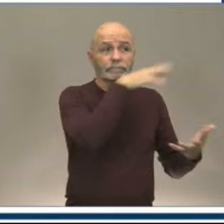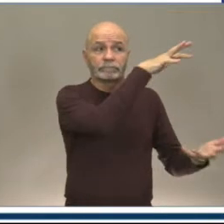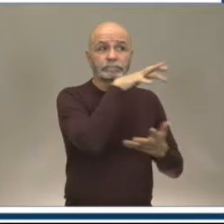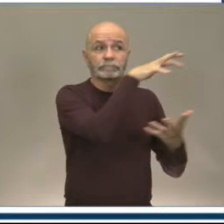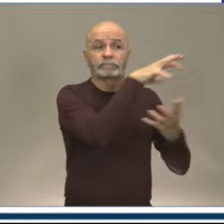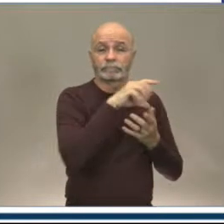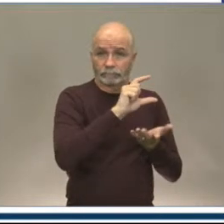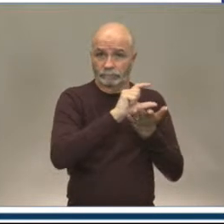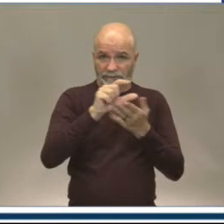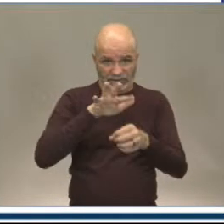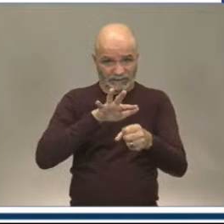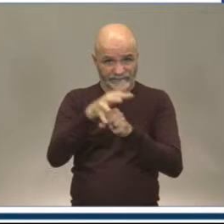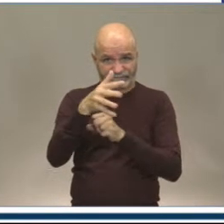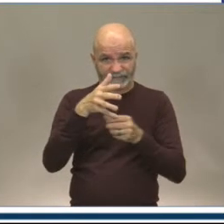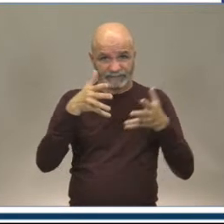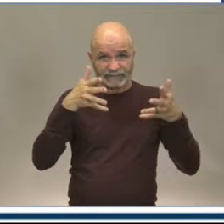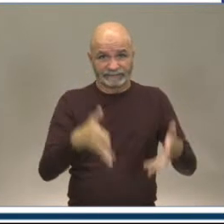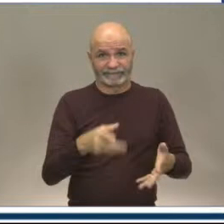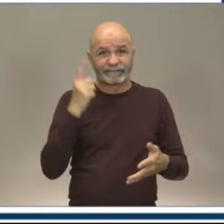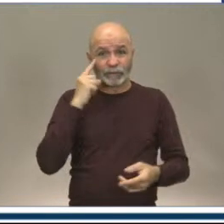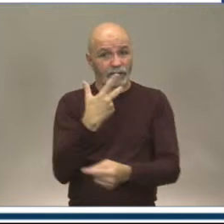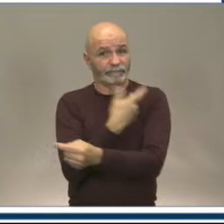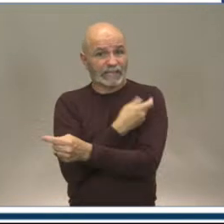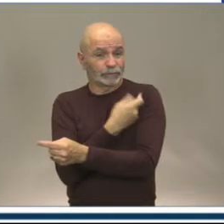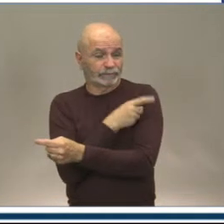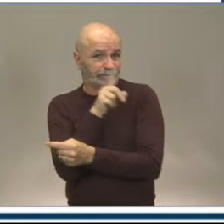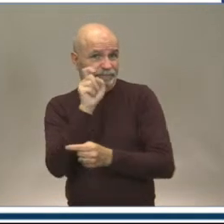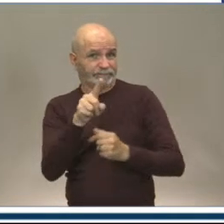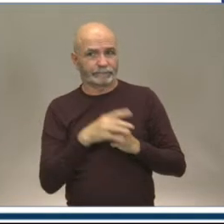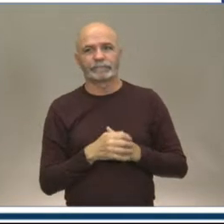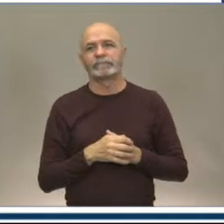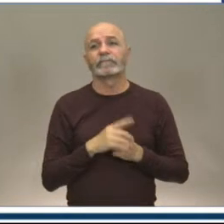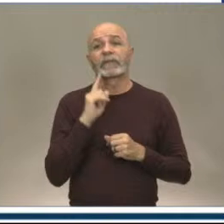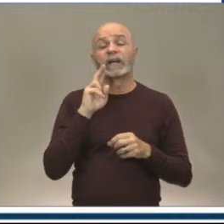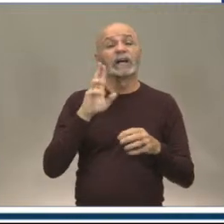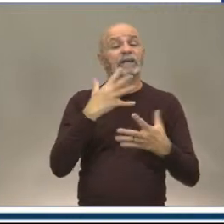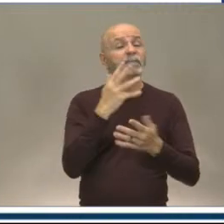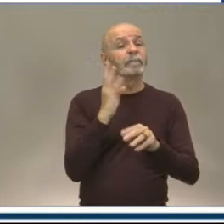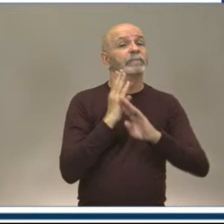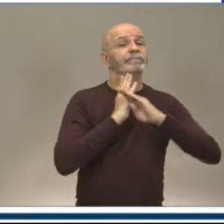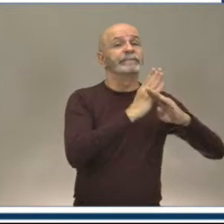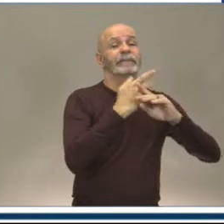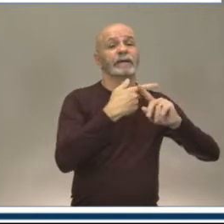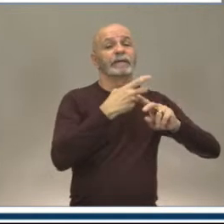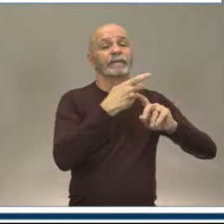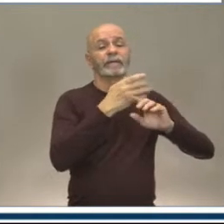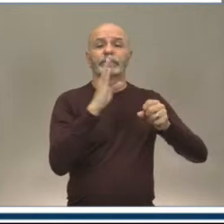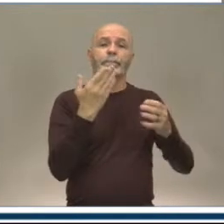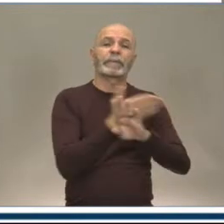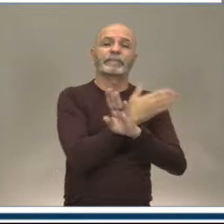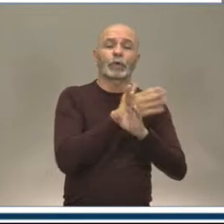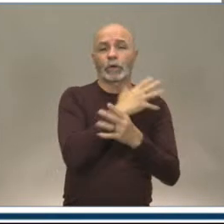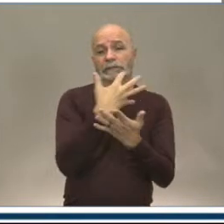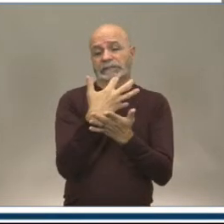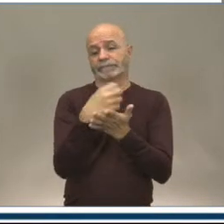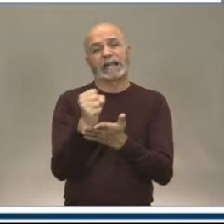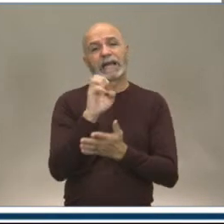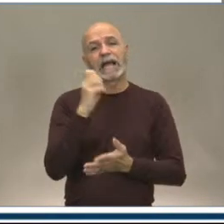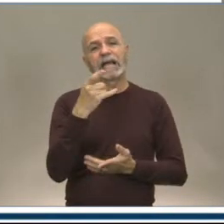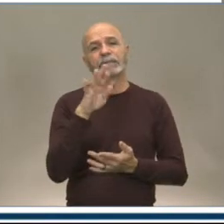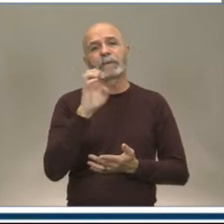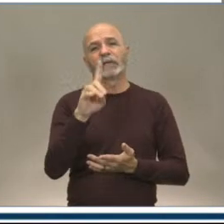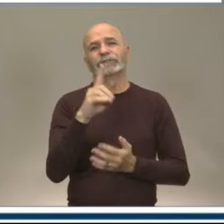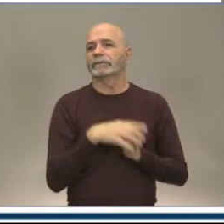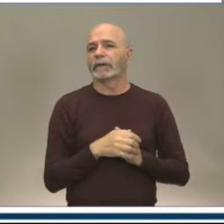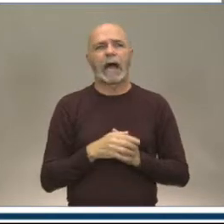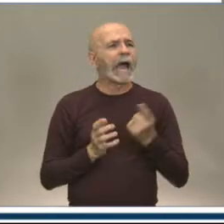enough uptake for these before any expiration dates? Again, I don't have specific numbers of doses. Canada has